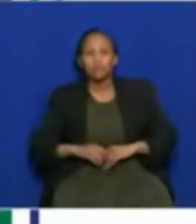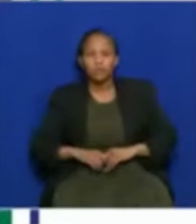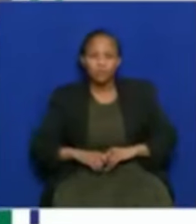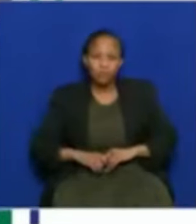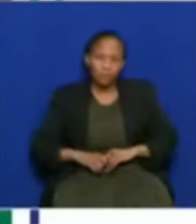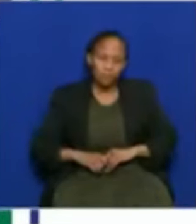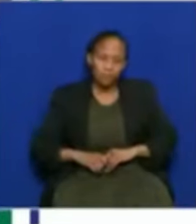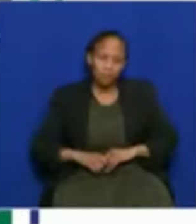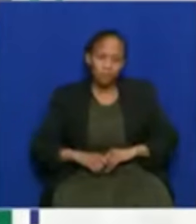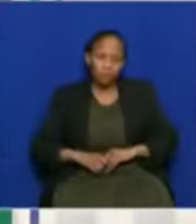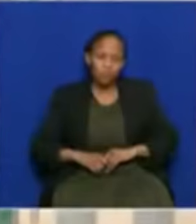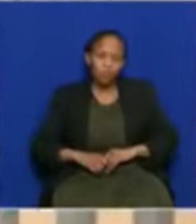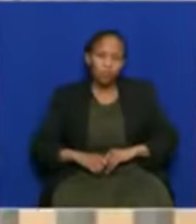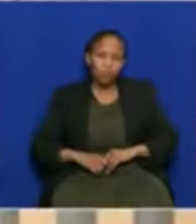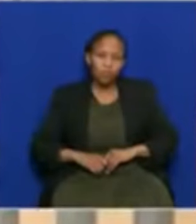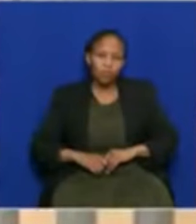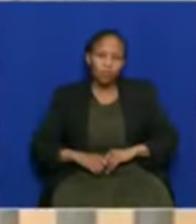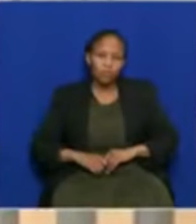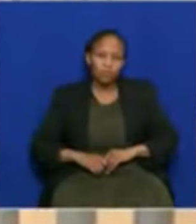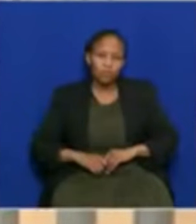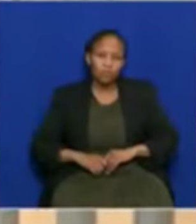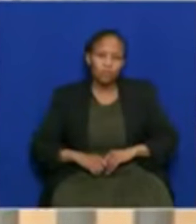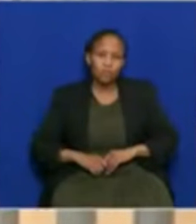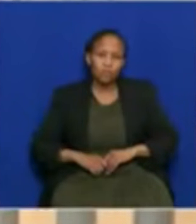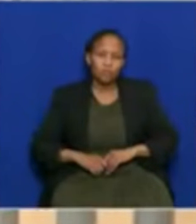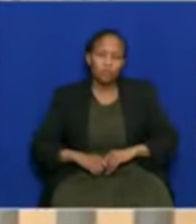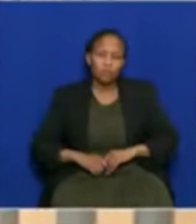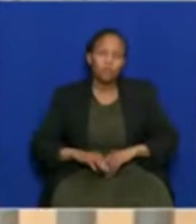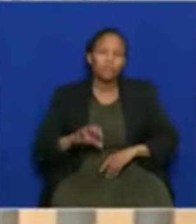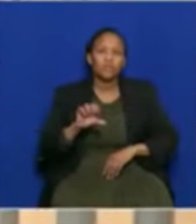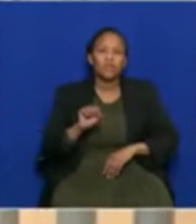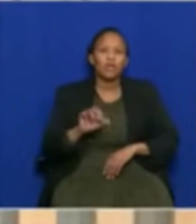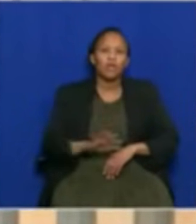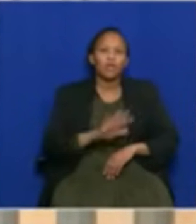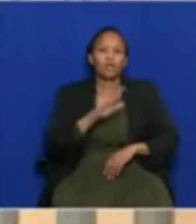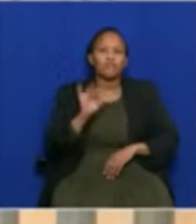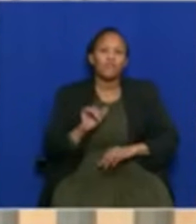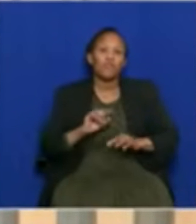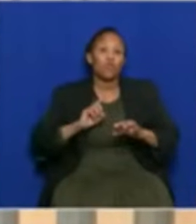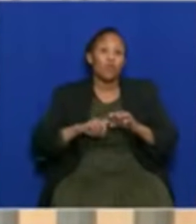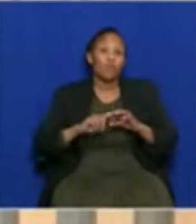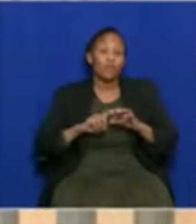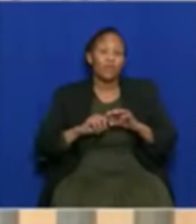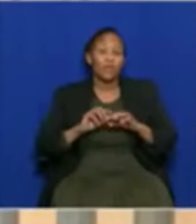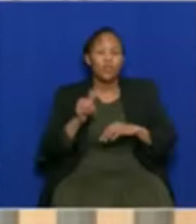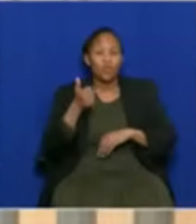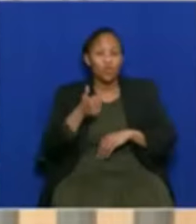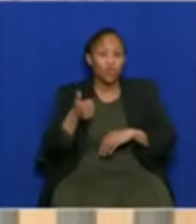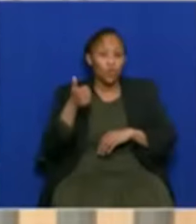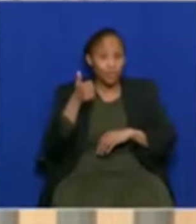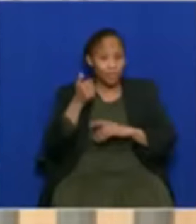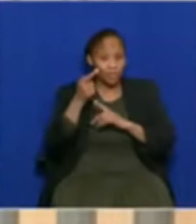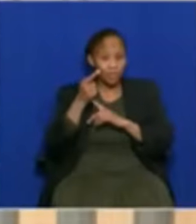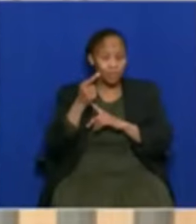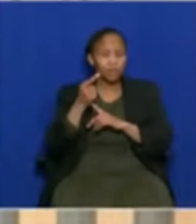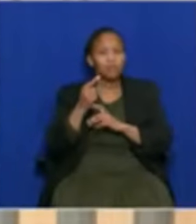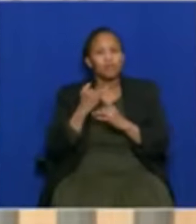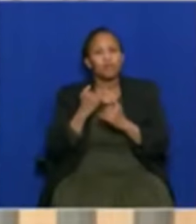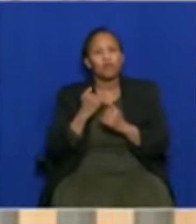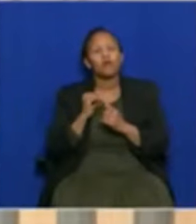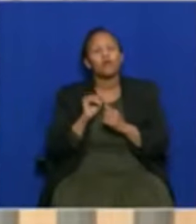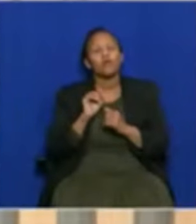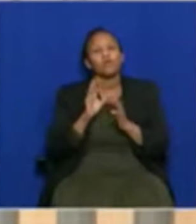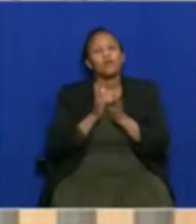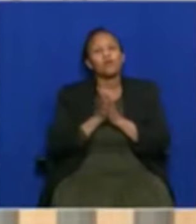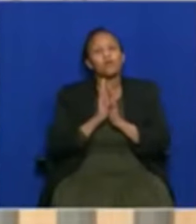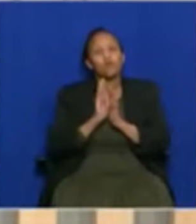addressed to the South African Qualifications Authority, and that was requesting documentation in respect of